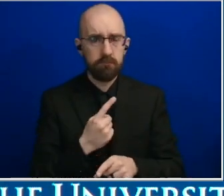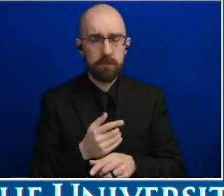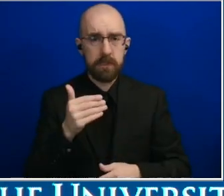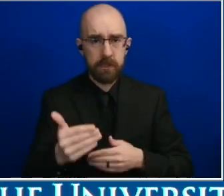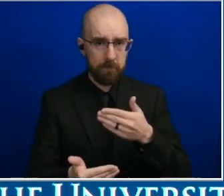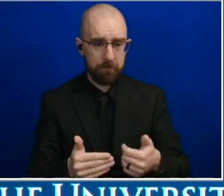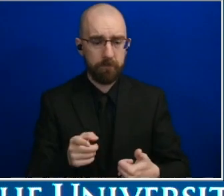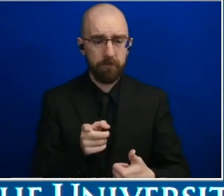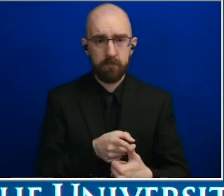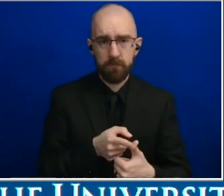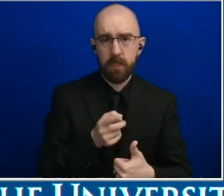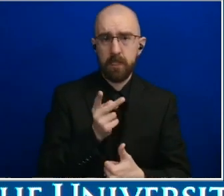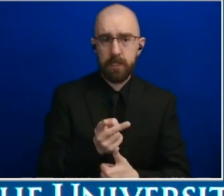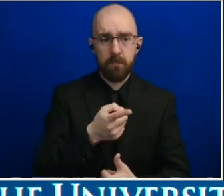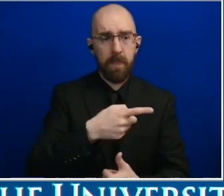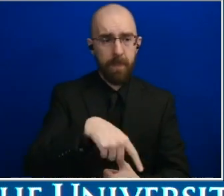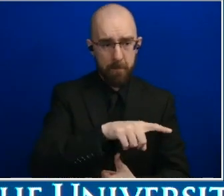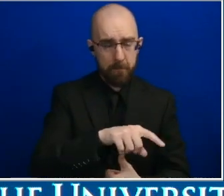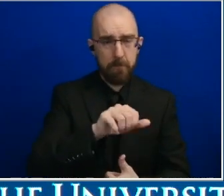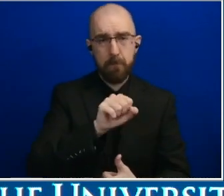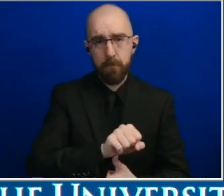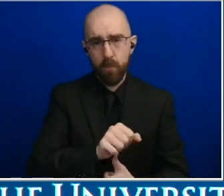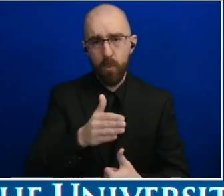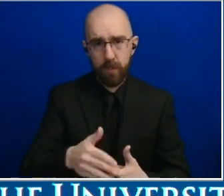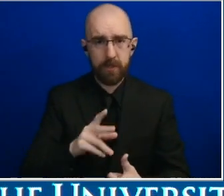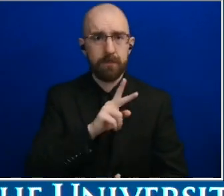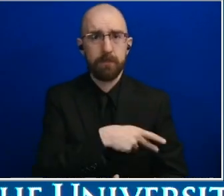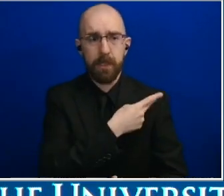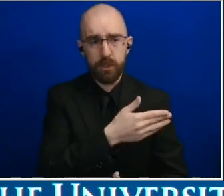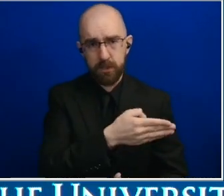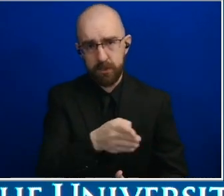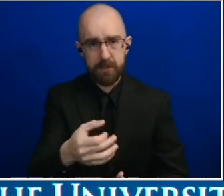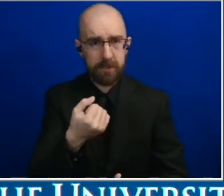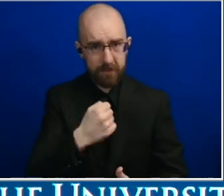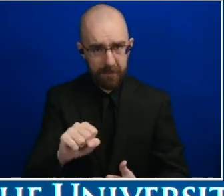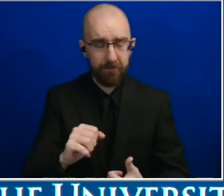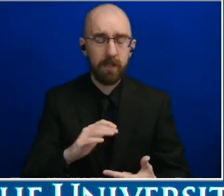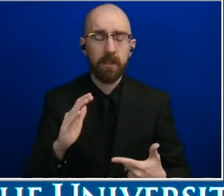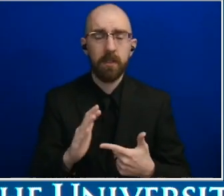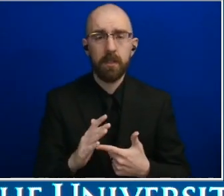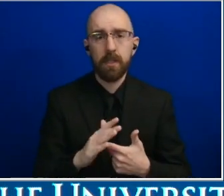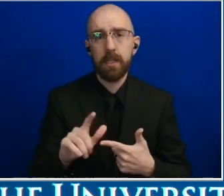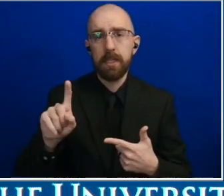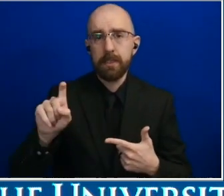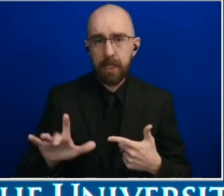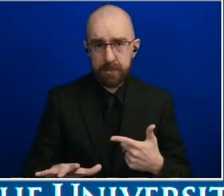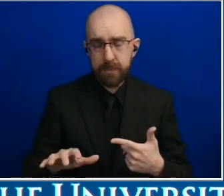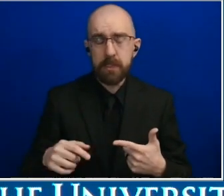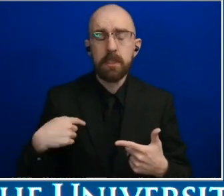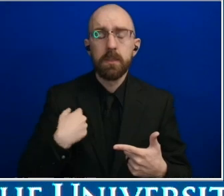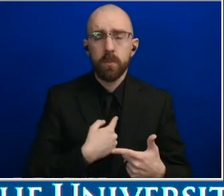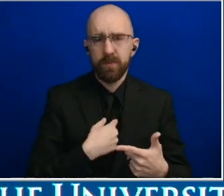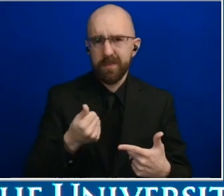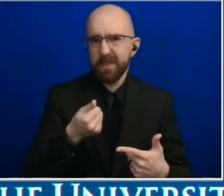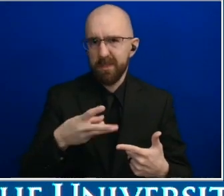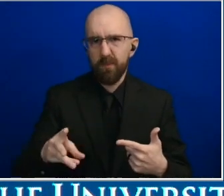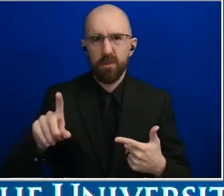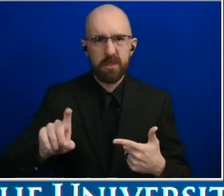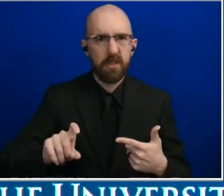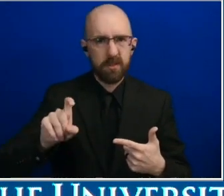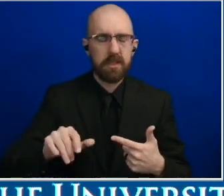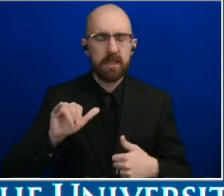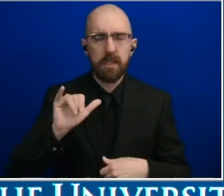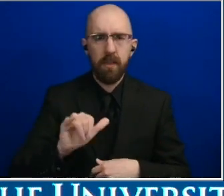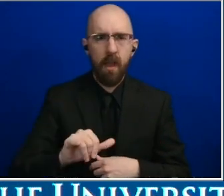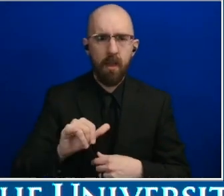our employees and the other patients safe, but also as far as testing. We've had a number of testing that has